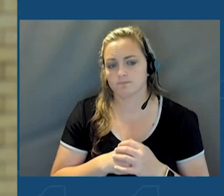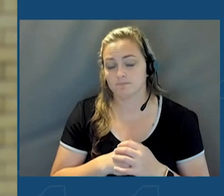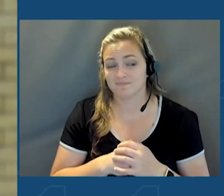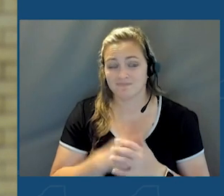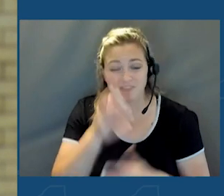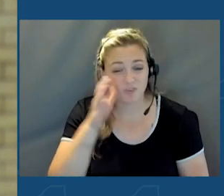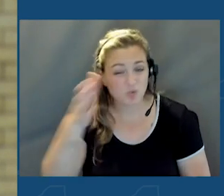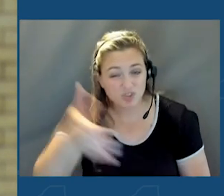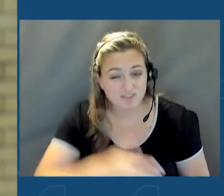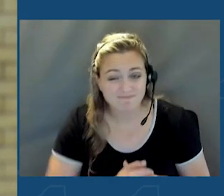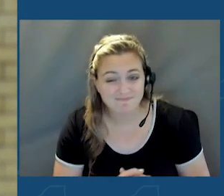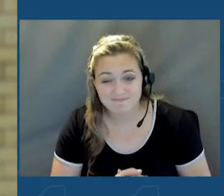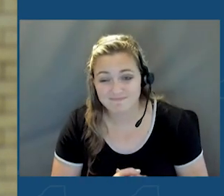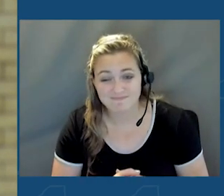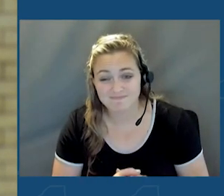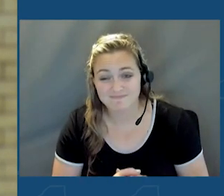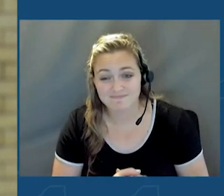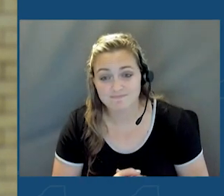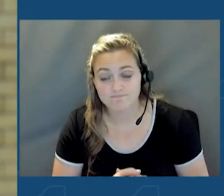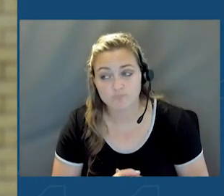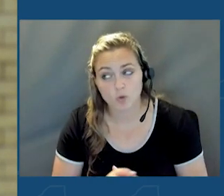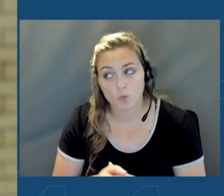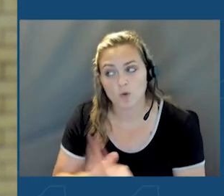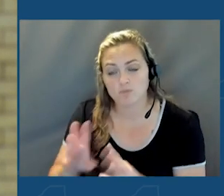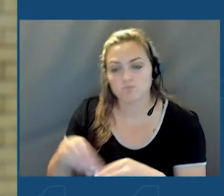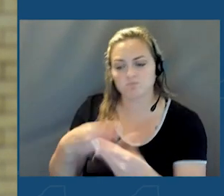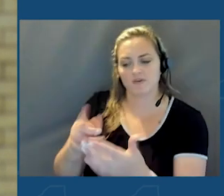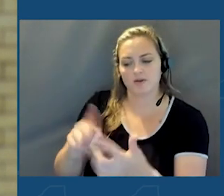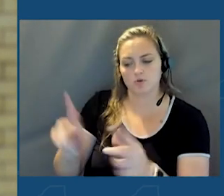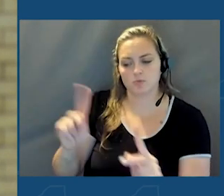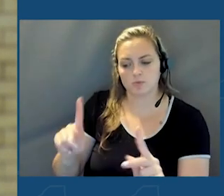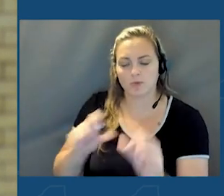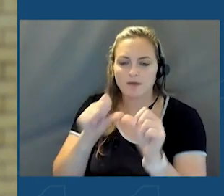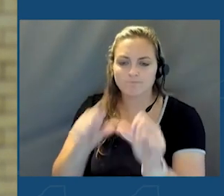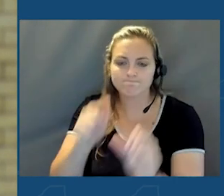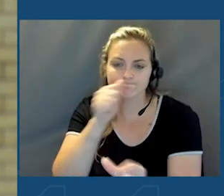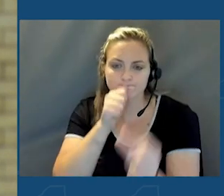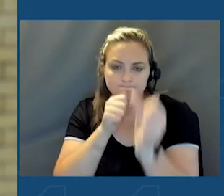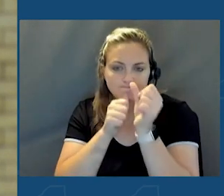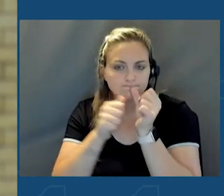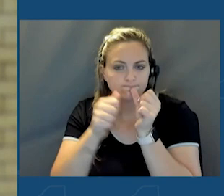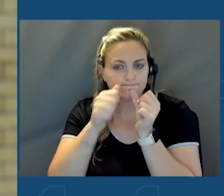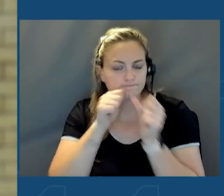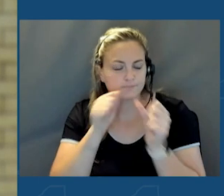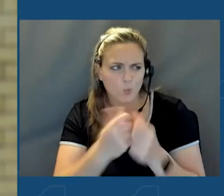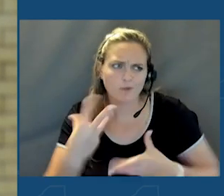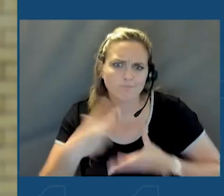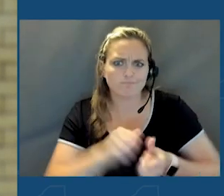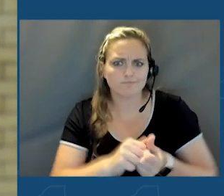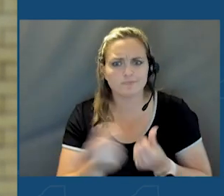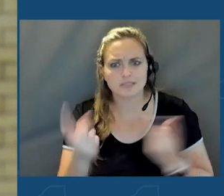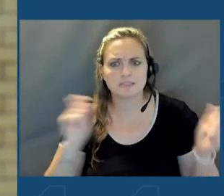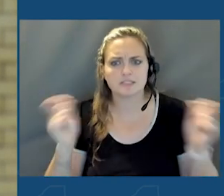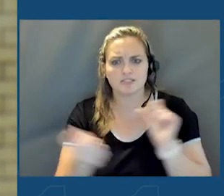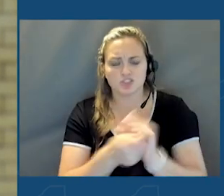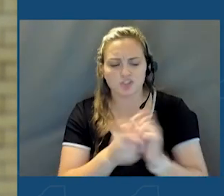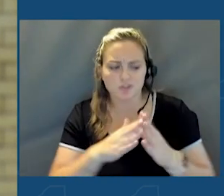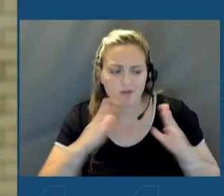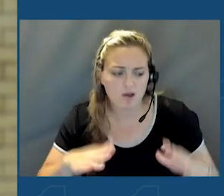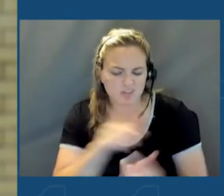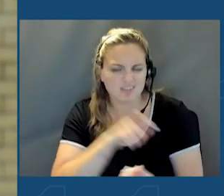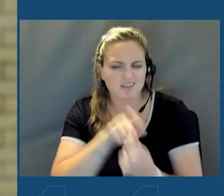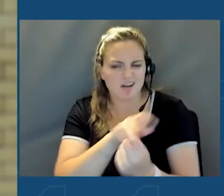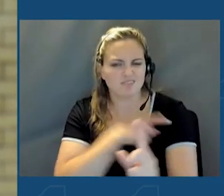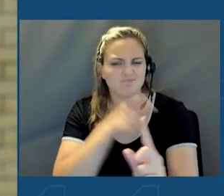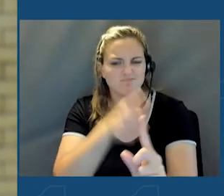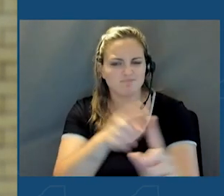future rewards those who persevere. All of us are part of this movement. And on housing, that's exactly what I'm going to